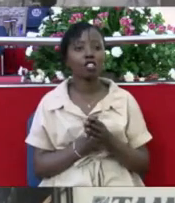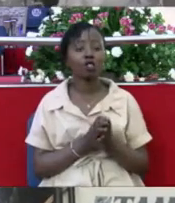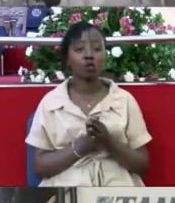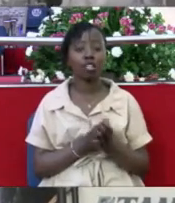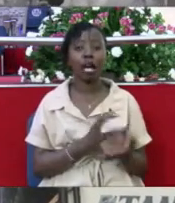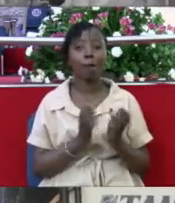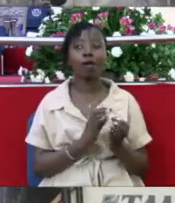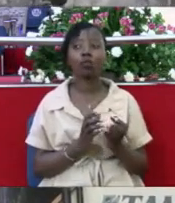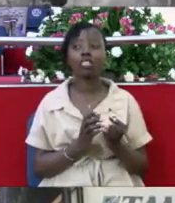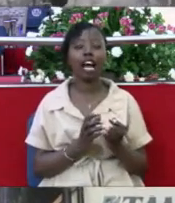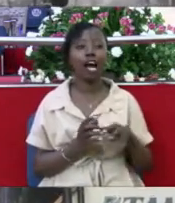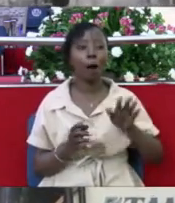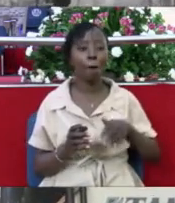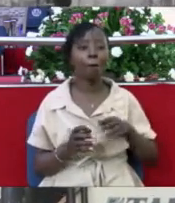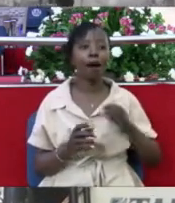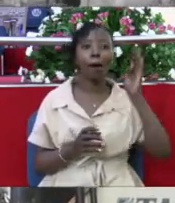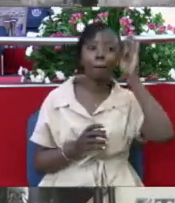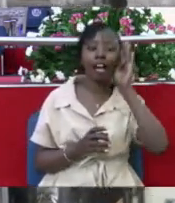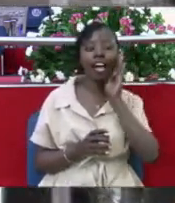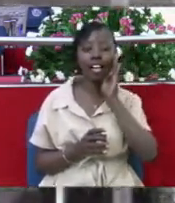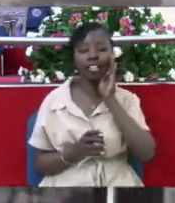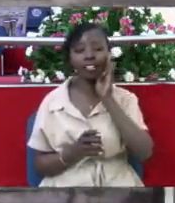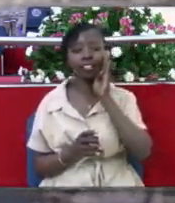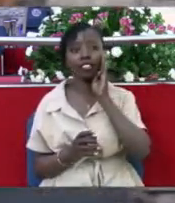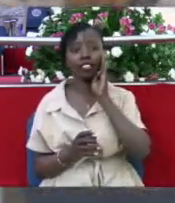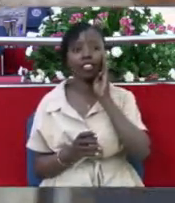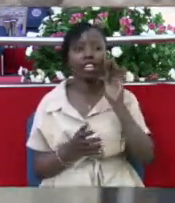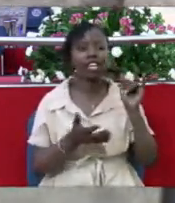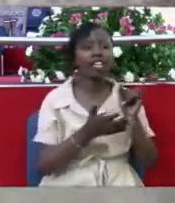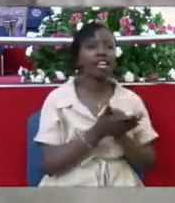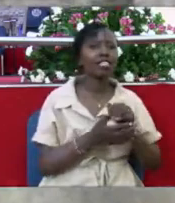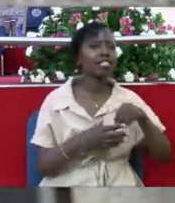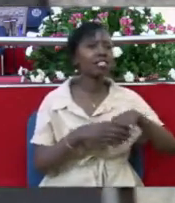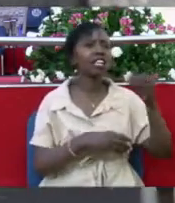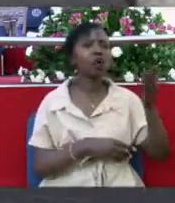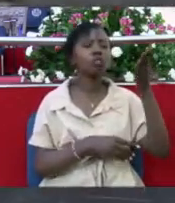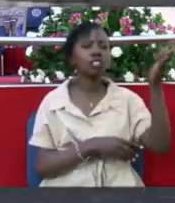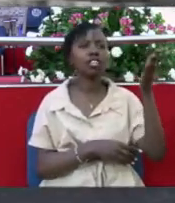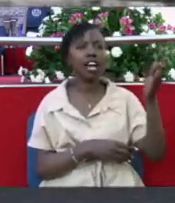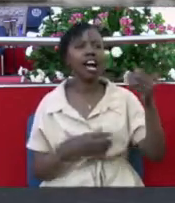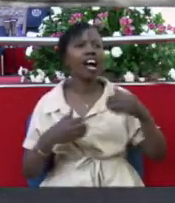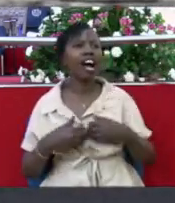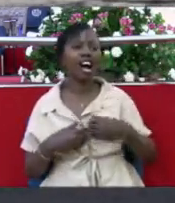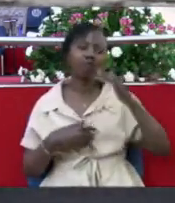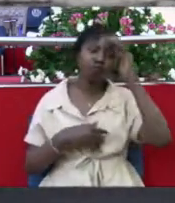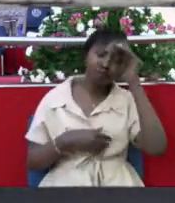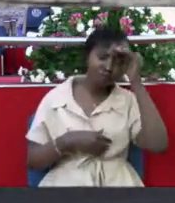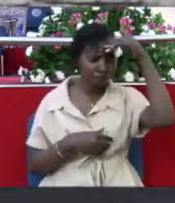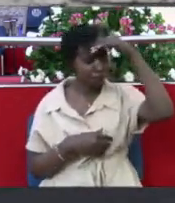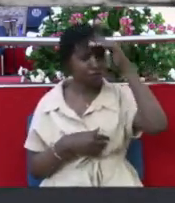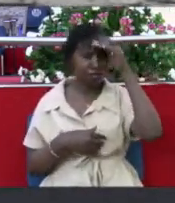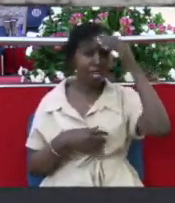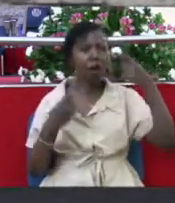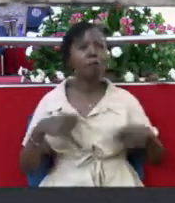aliweza kuwalea and her children keep telling us na wanatuambia that out there they are drunkards. People who do